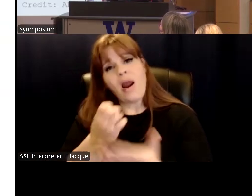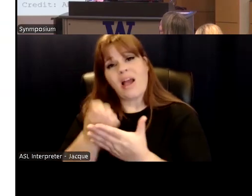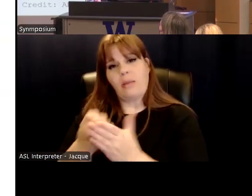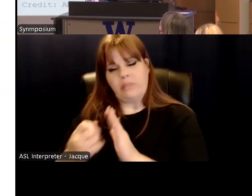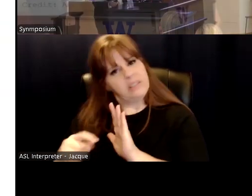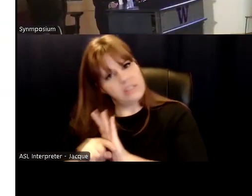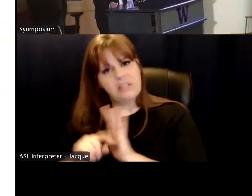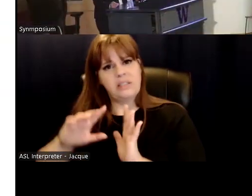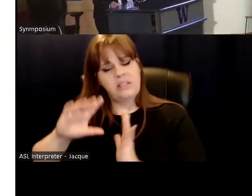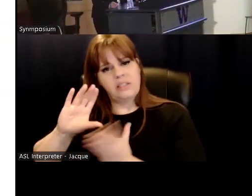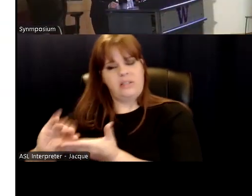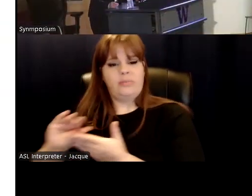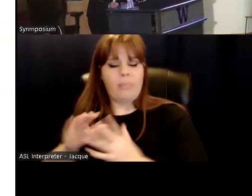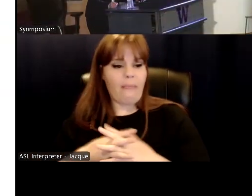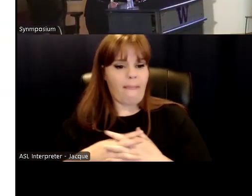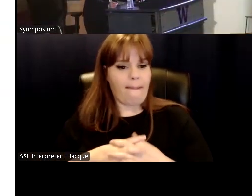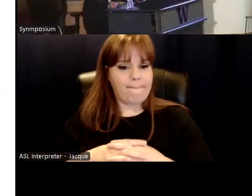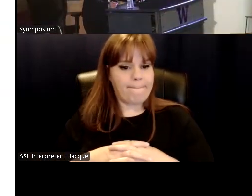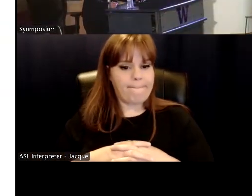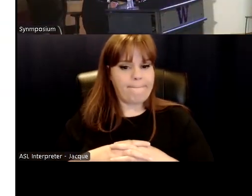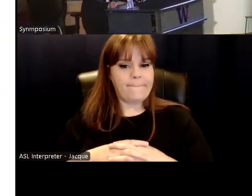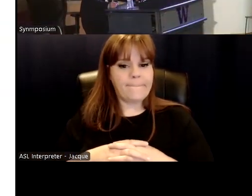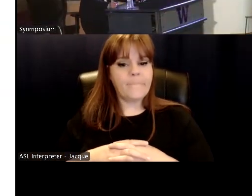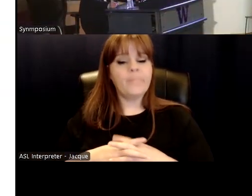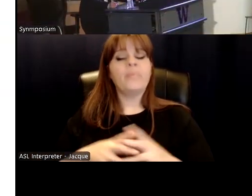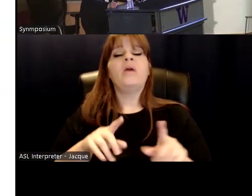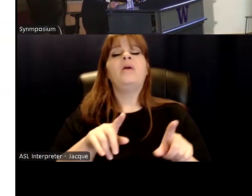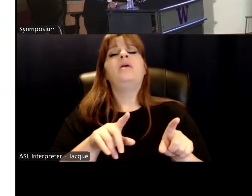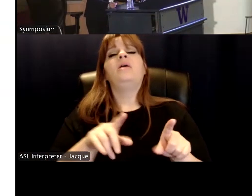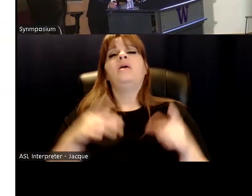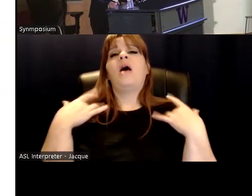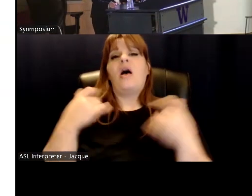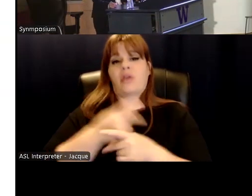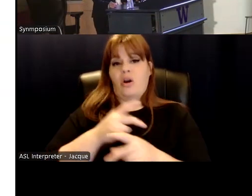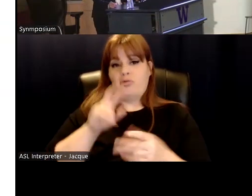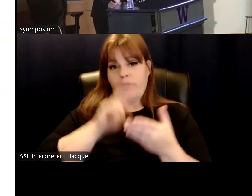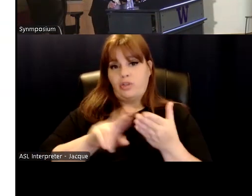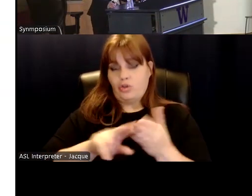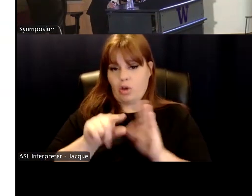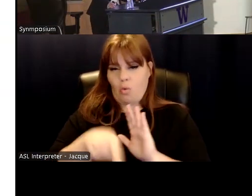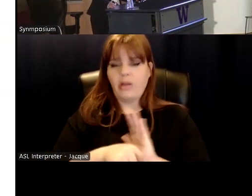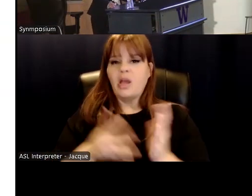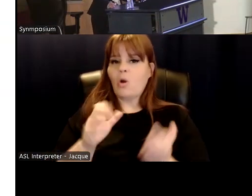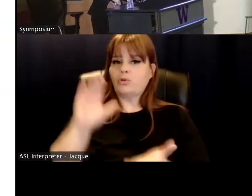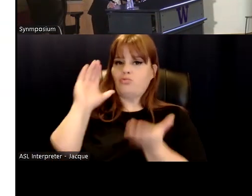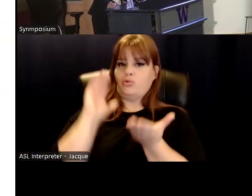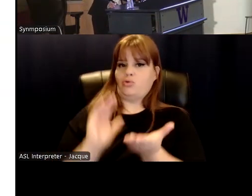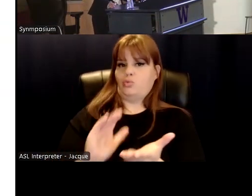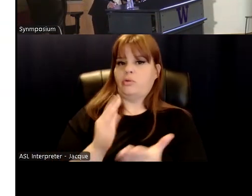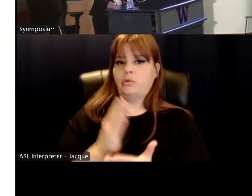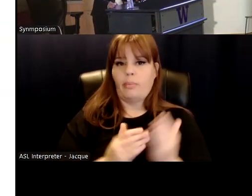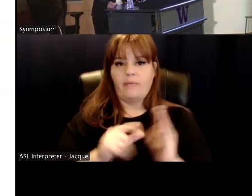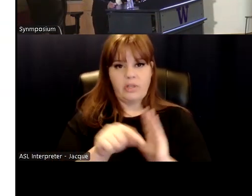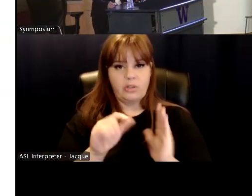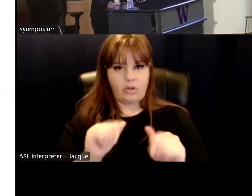So as Dr. Friedli mentioned, the Agency of Healthcare Research and Quality aims to mitigate some of these challenges by